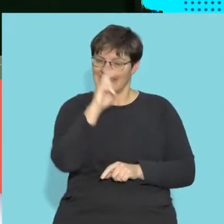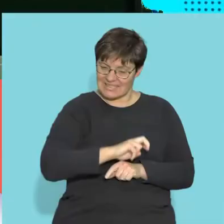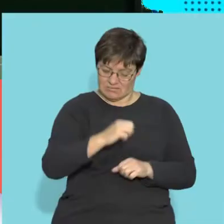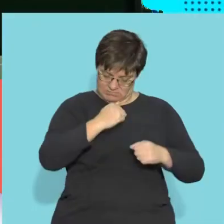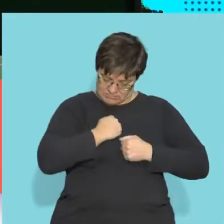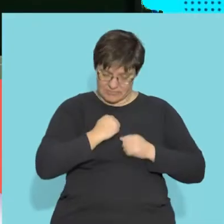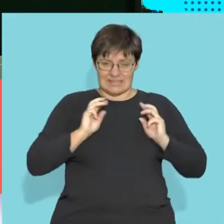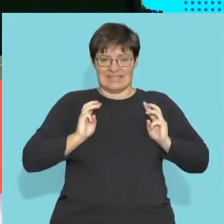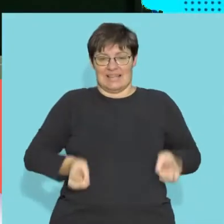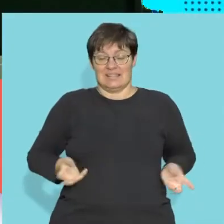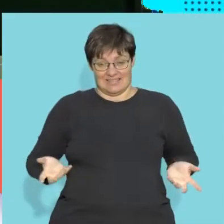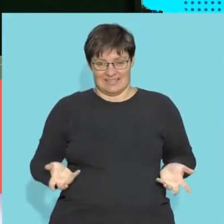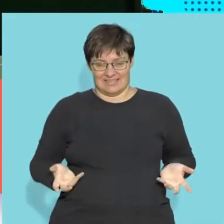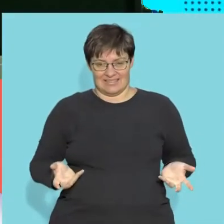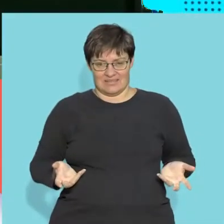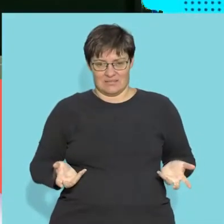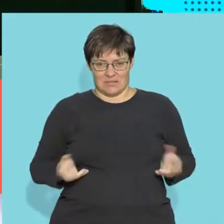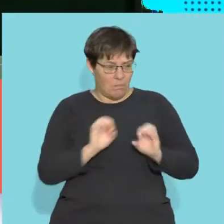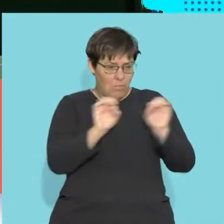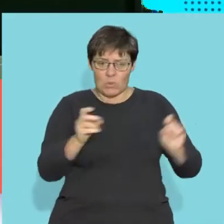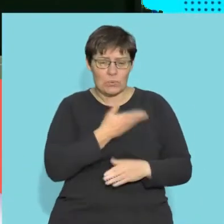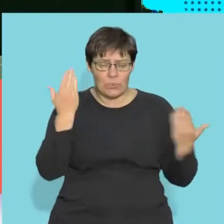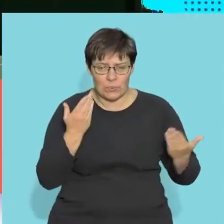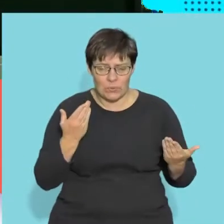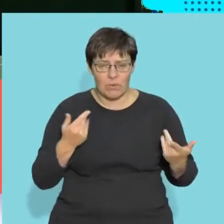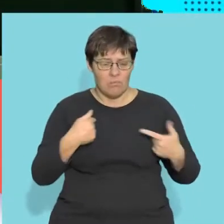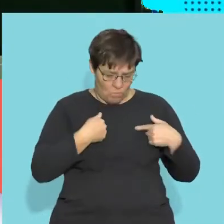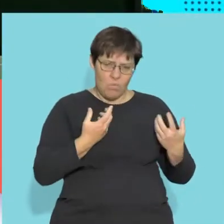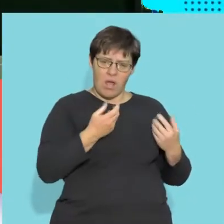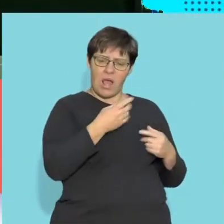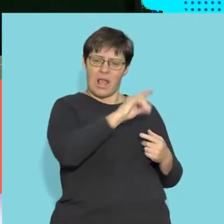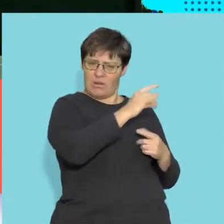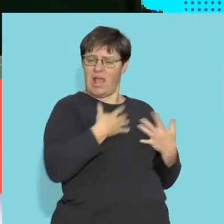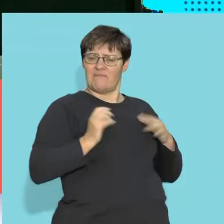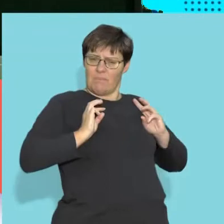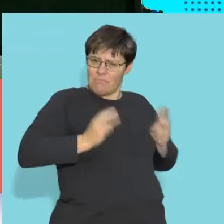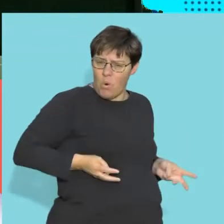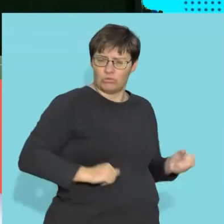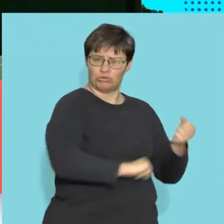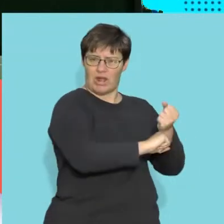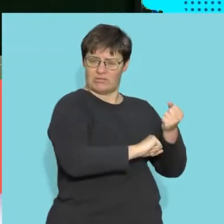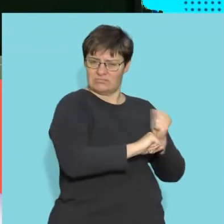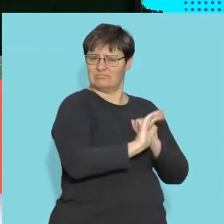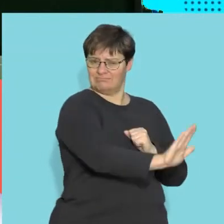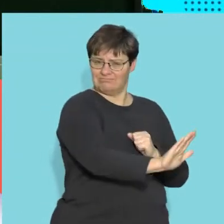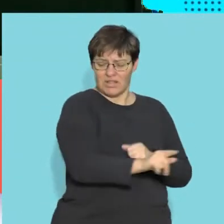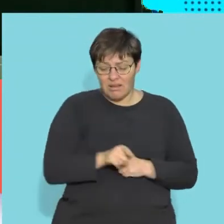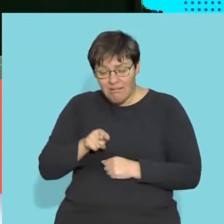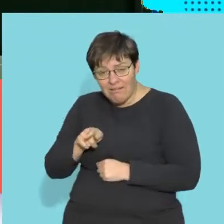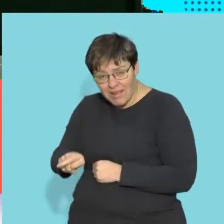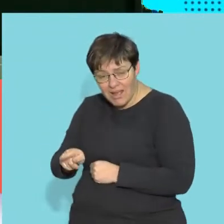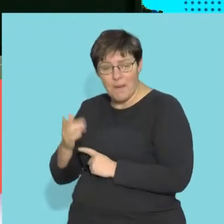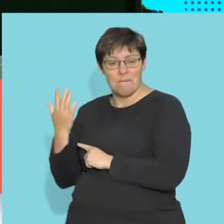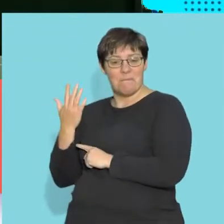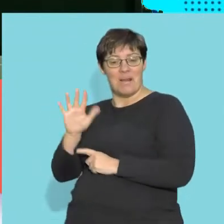own skeleton. Now, it doesn't have that. We have the bones of our skeleton as our support structure. What plant cells have